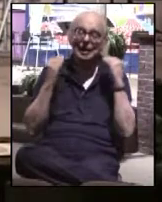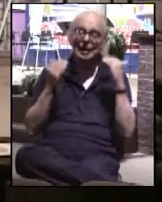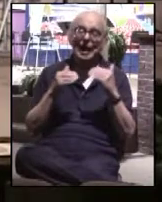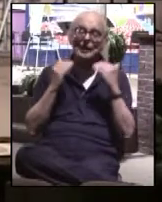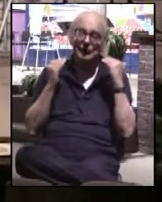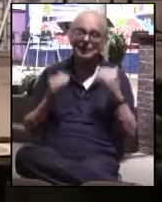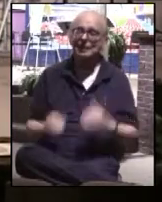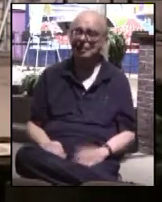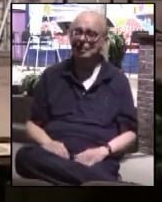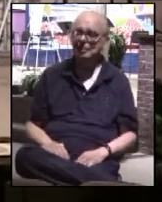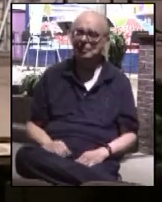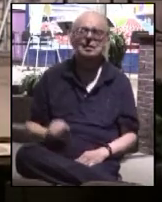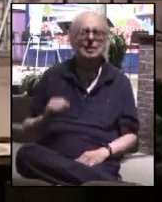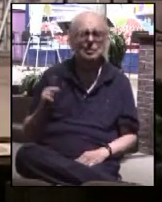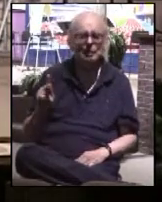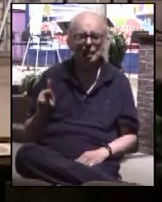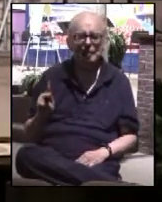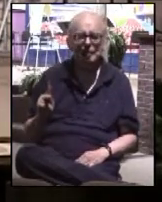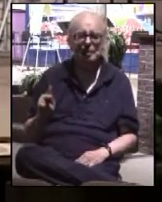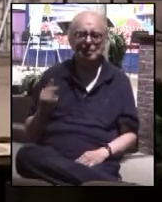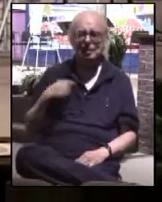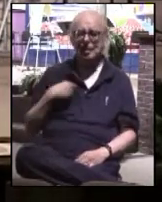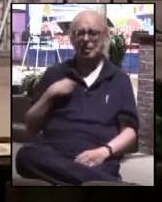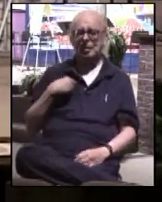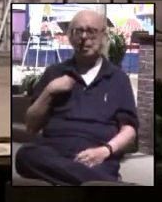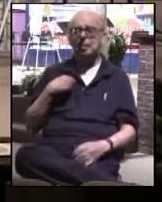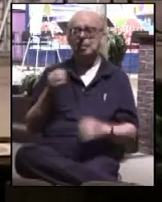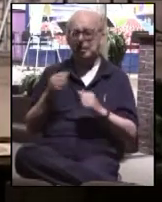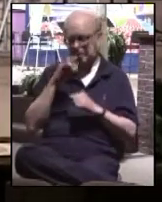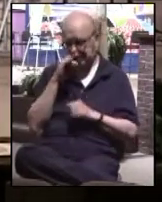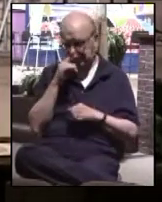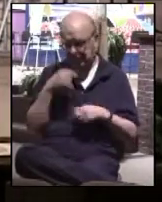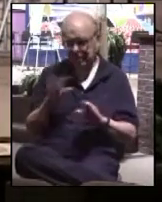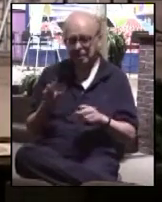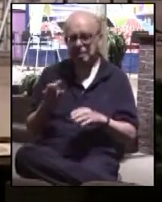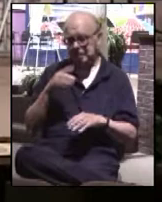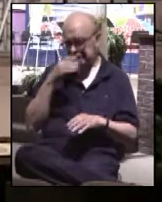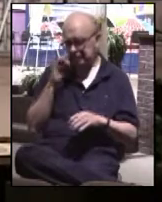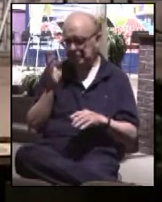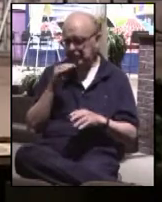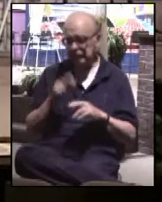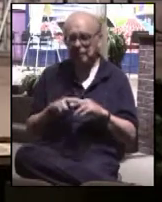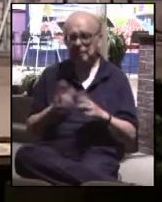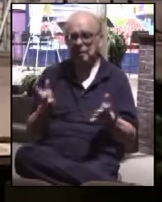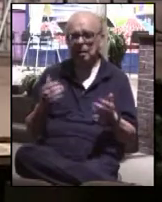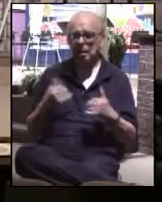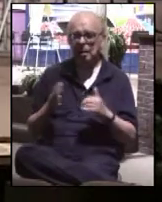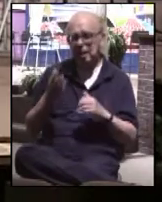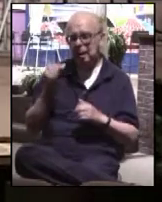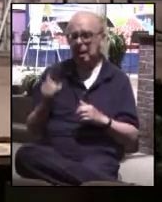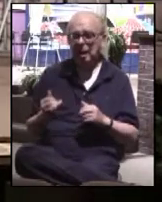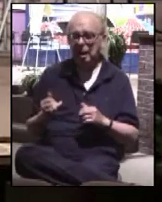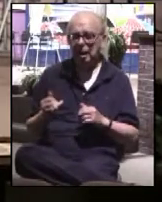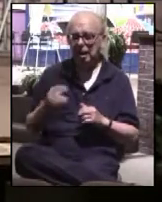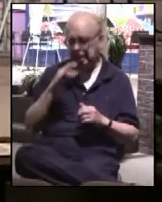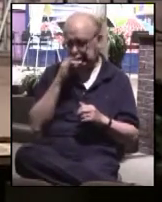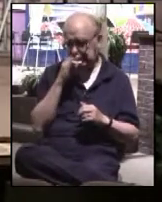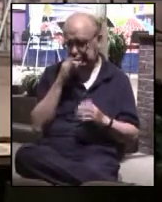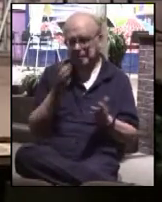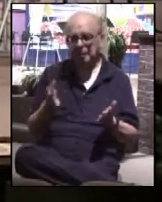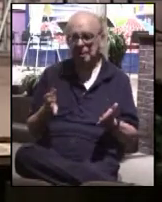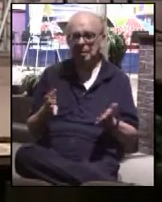okay and it's okay i'll get down with the kids and i'll let the kids make fun of me and i'll play with the kids because kids